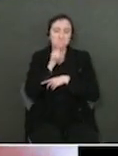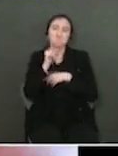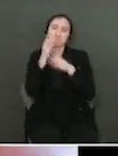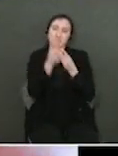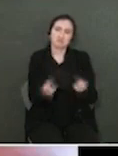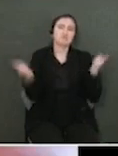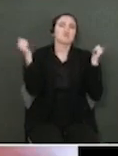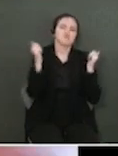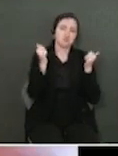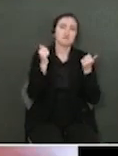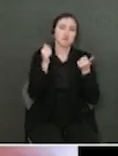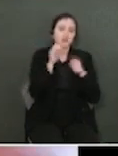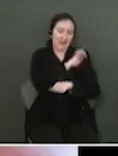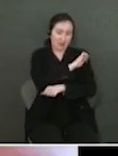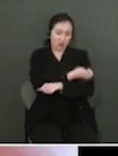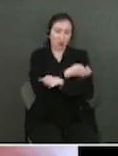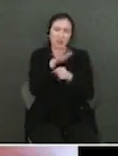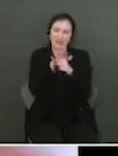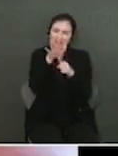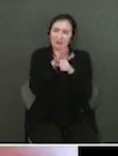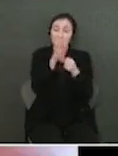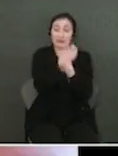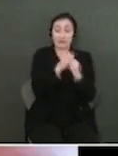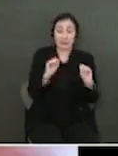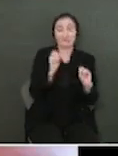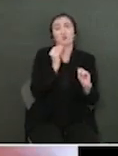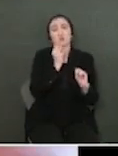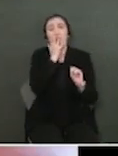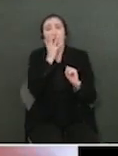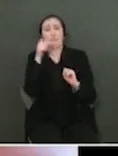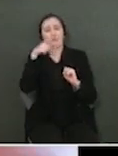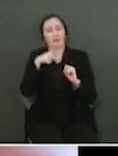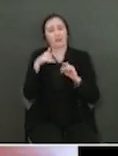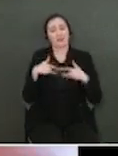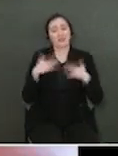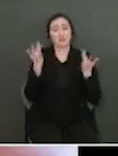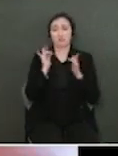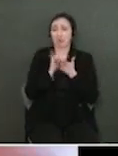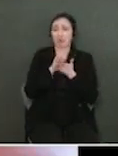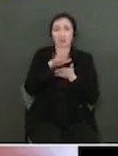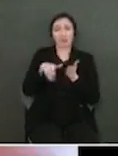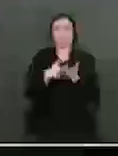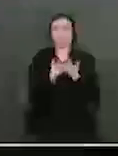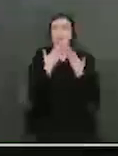the energy they need to be safe and warm through this event. That's all I have, Eric.